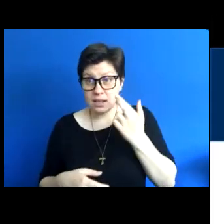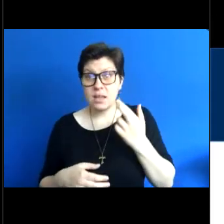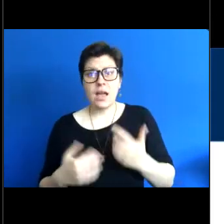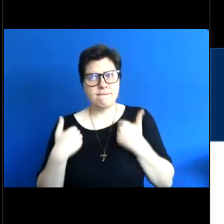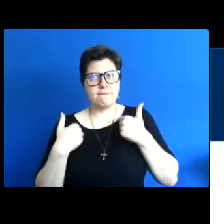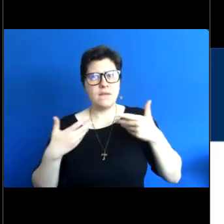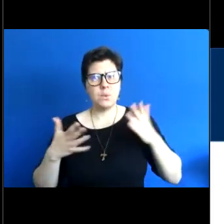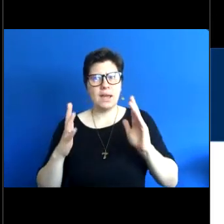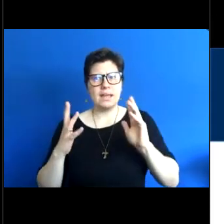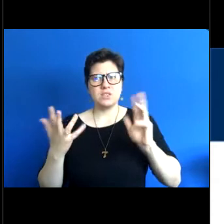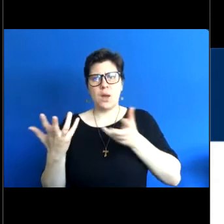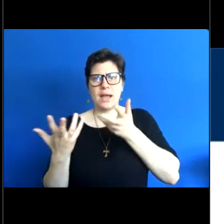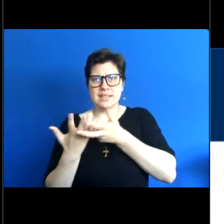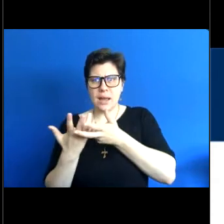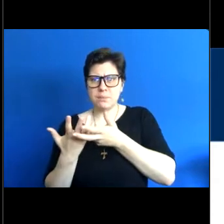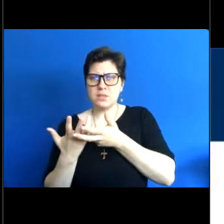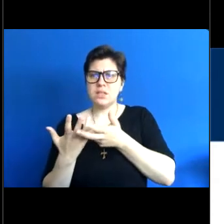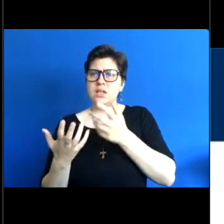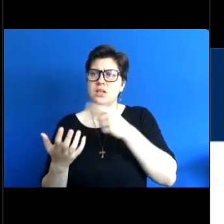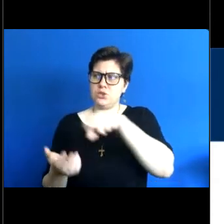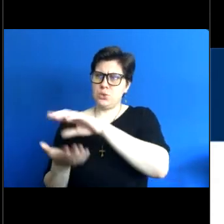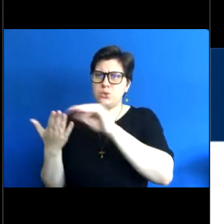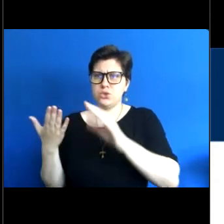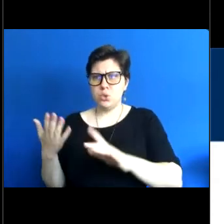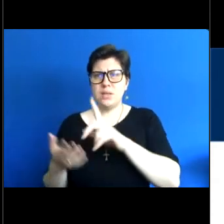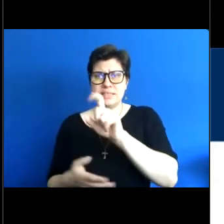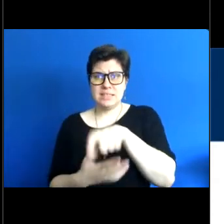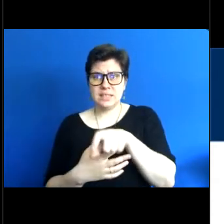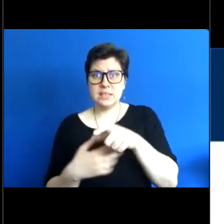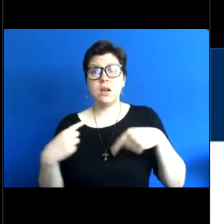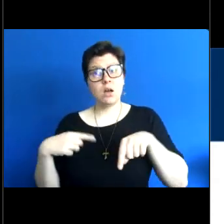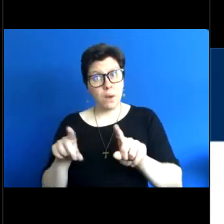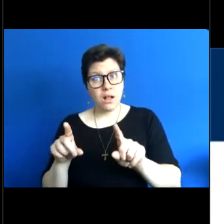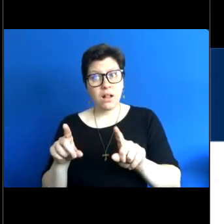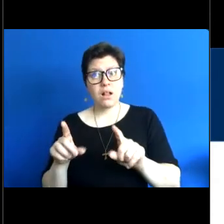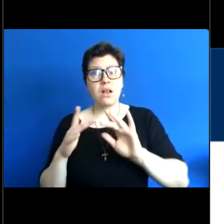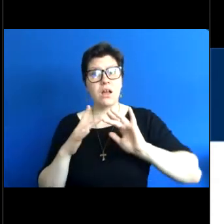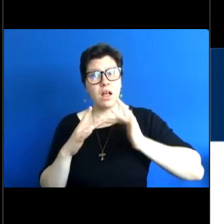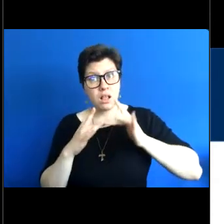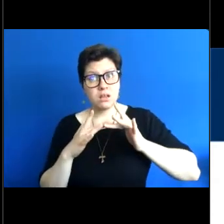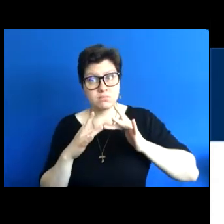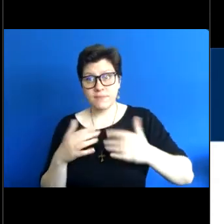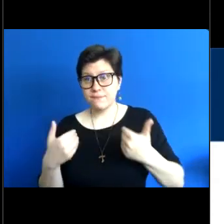still adapt to the needs of our students while doing online faith